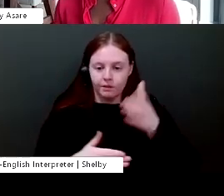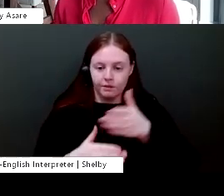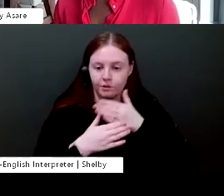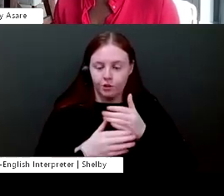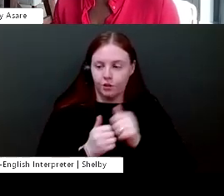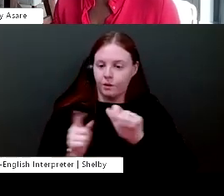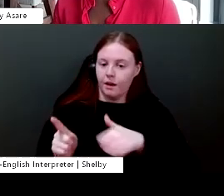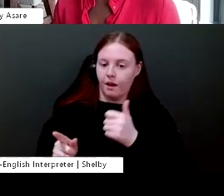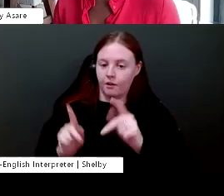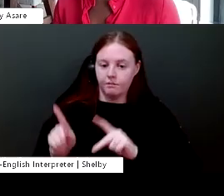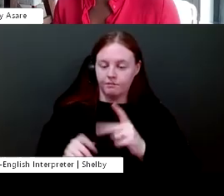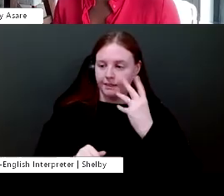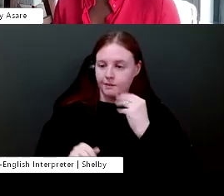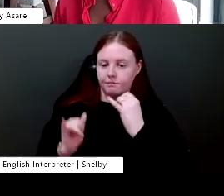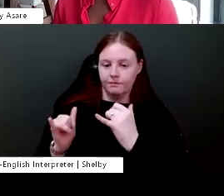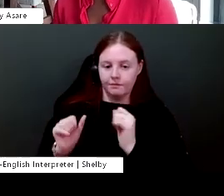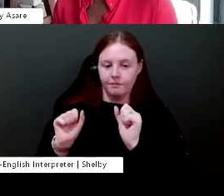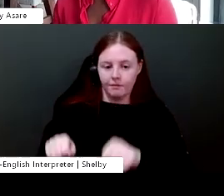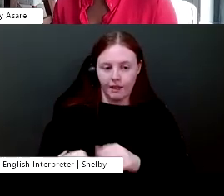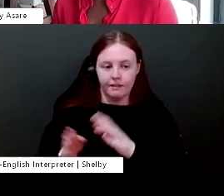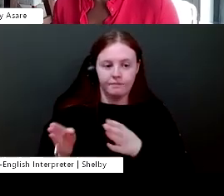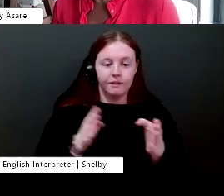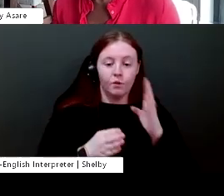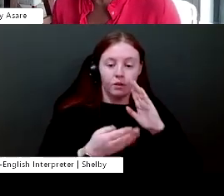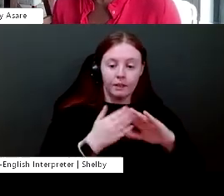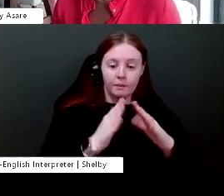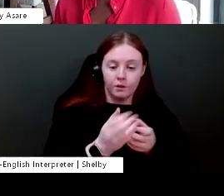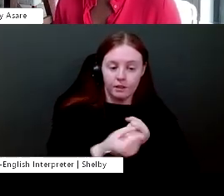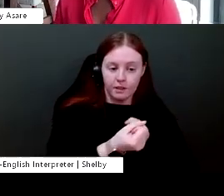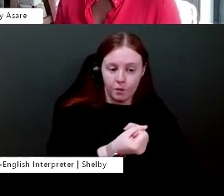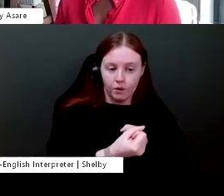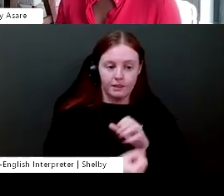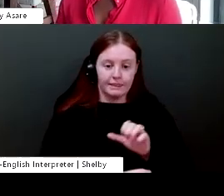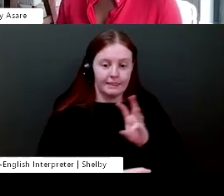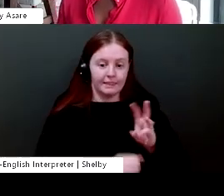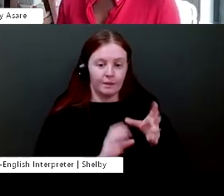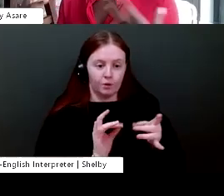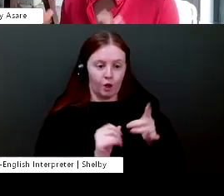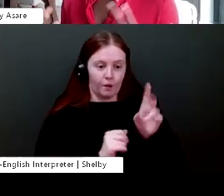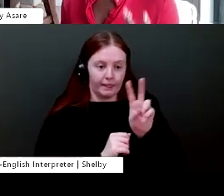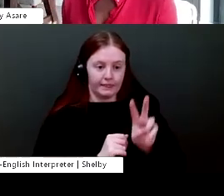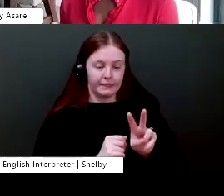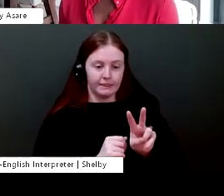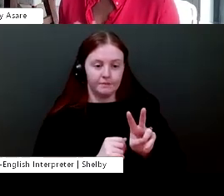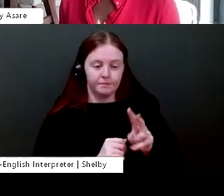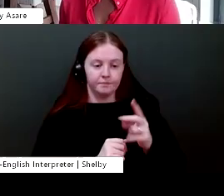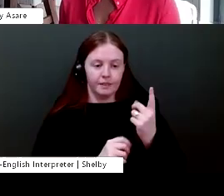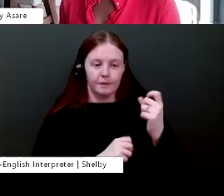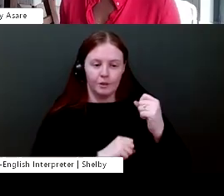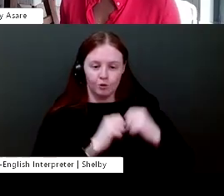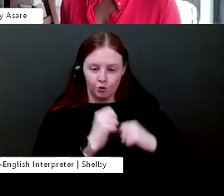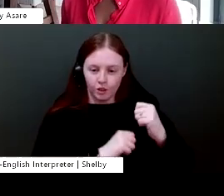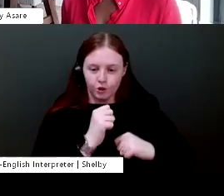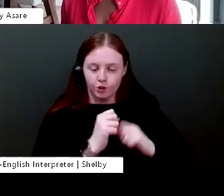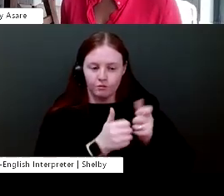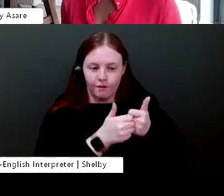about community supports, CW shared having something structured that's goal-based